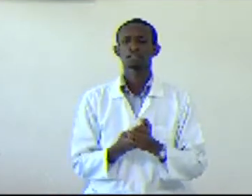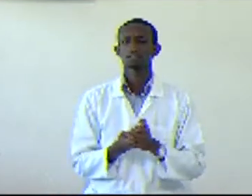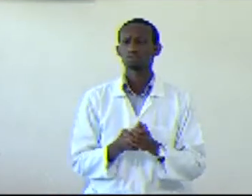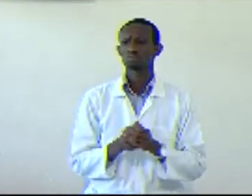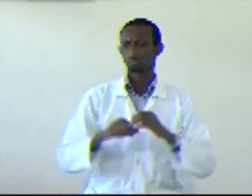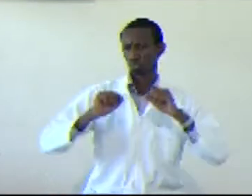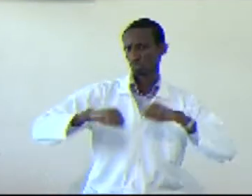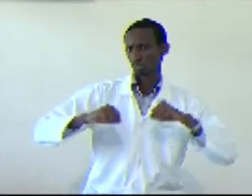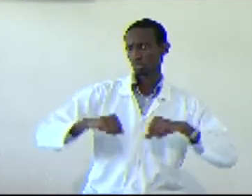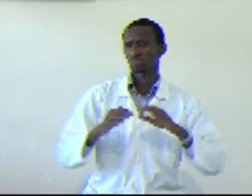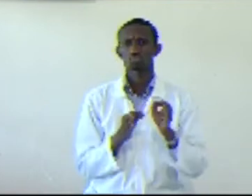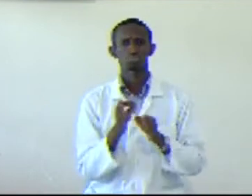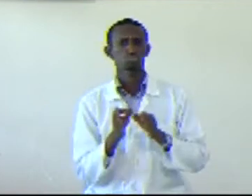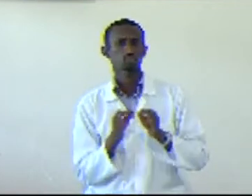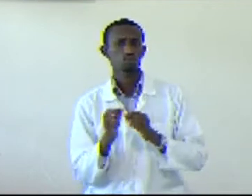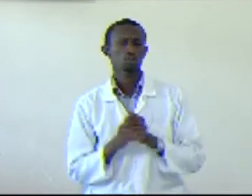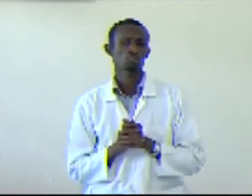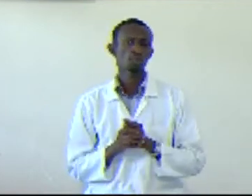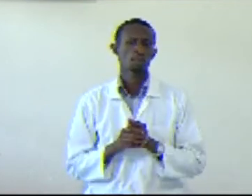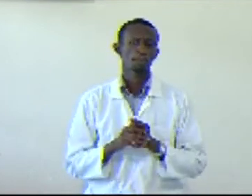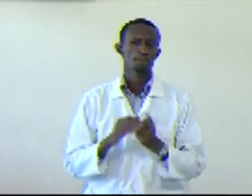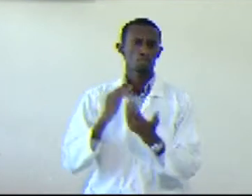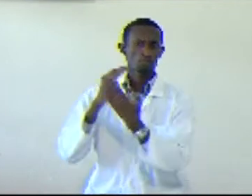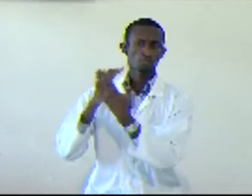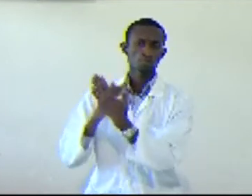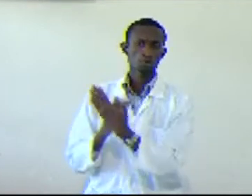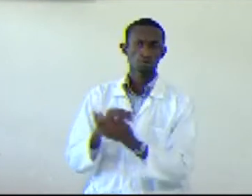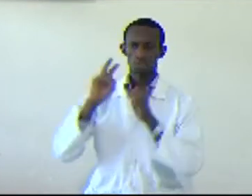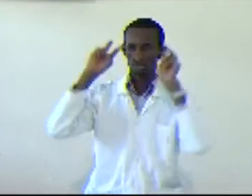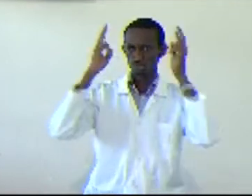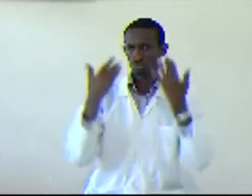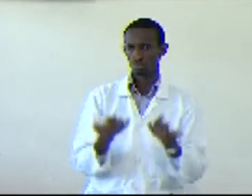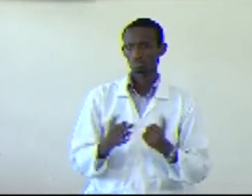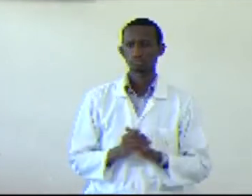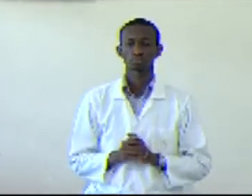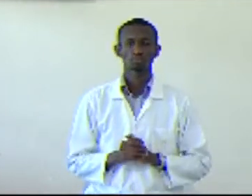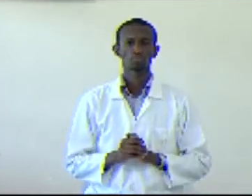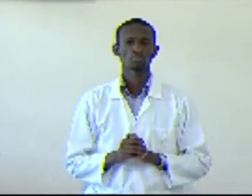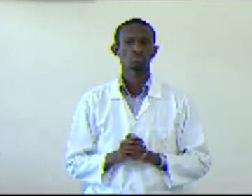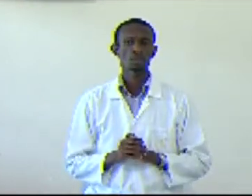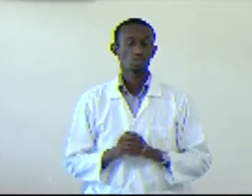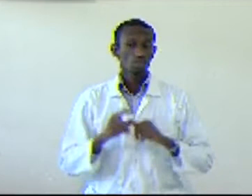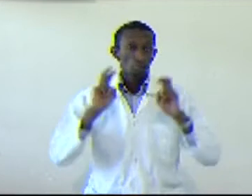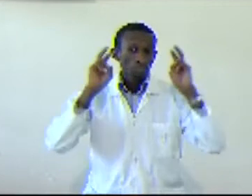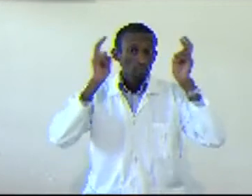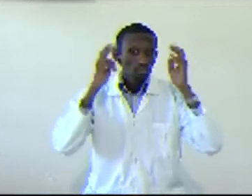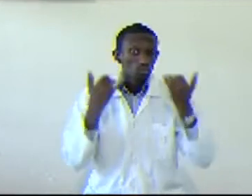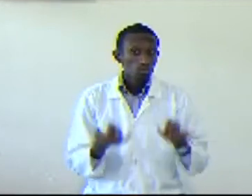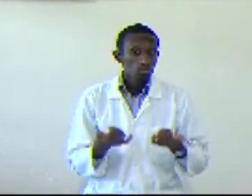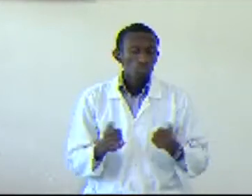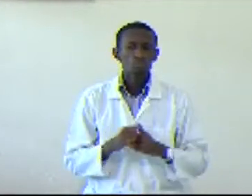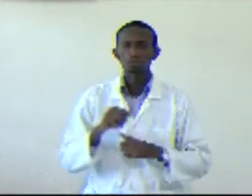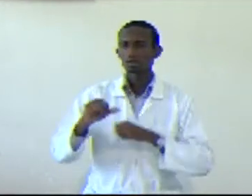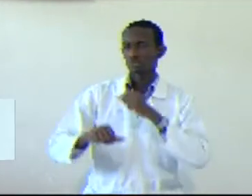objectives that we are having throughout this lesson. So the lesson, of course, the lesson is about a